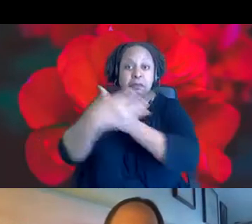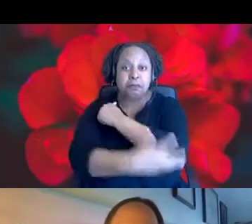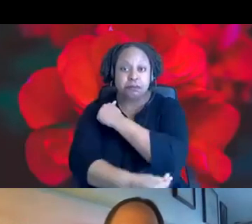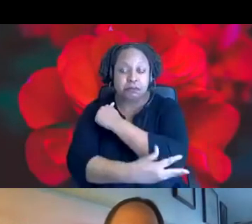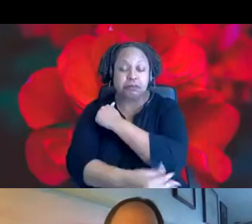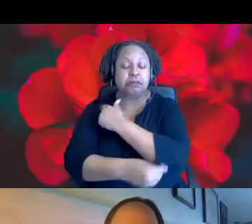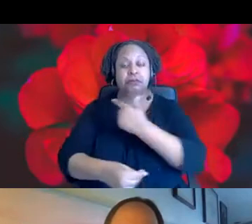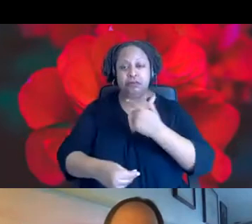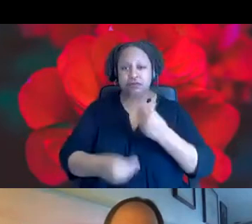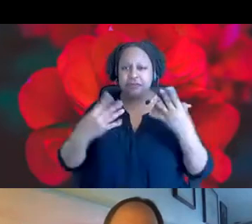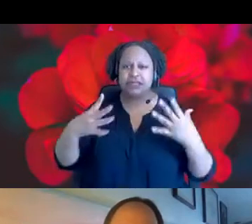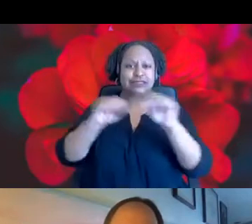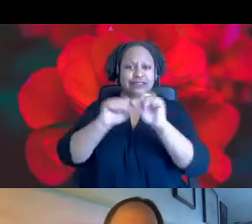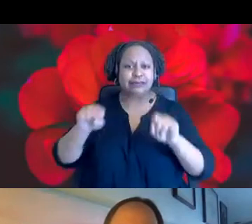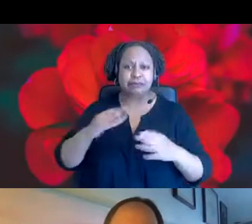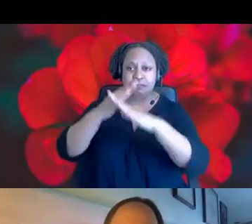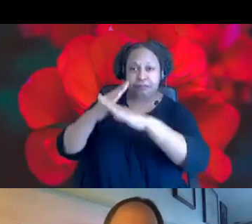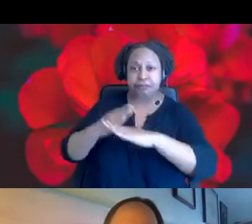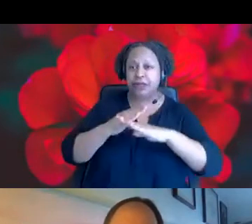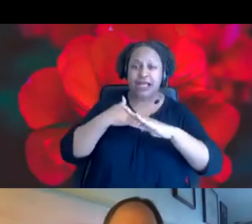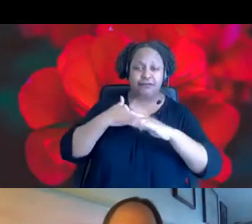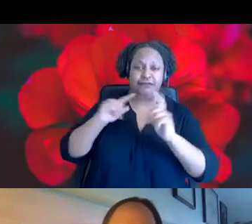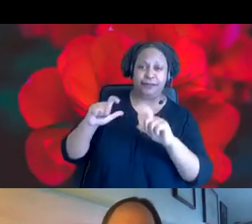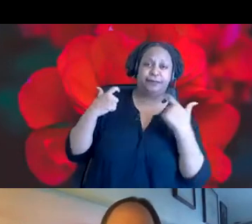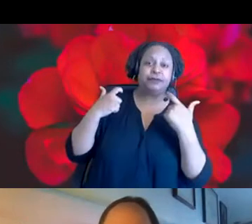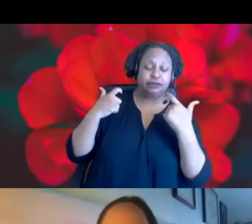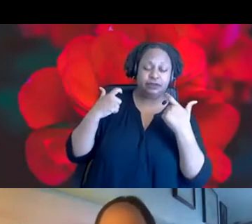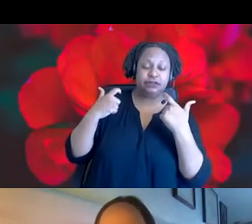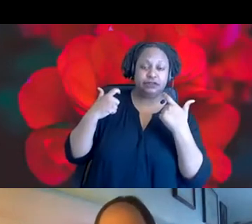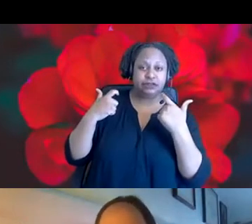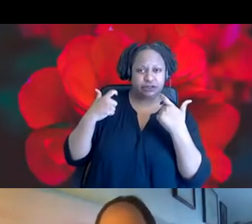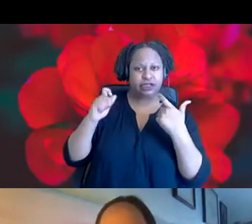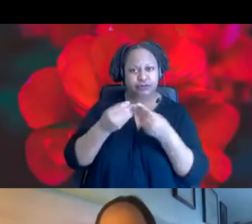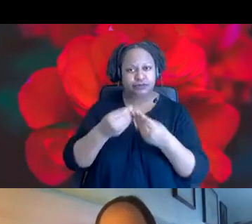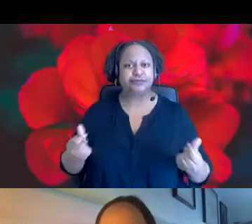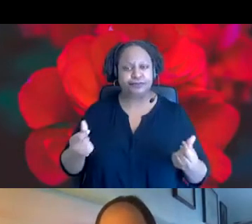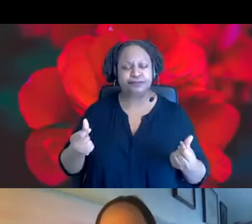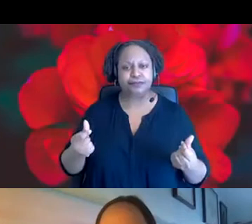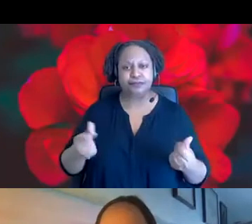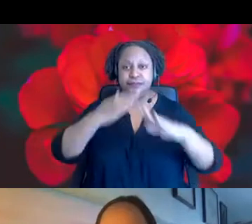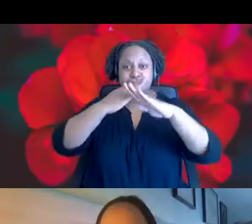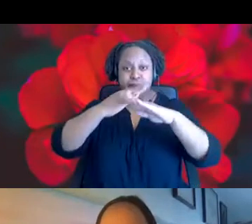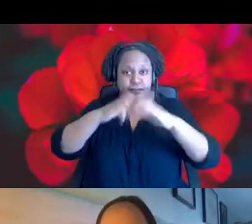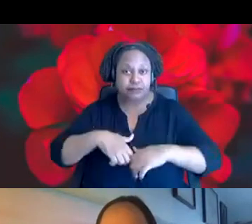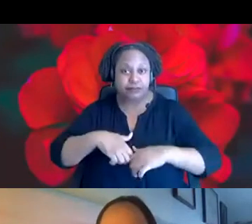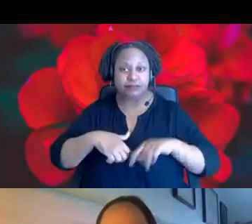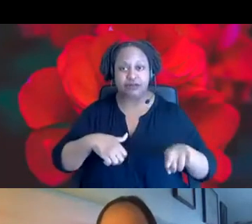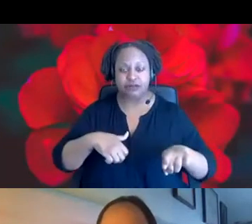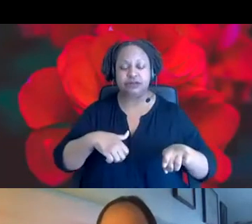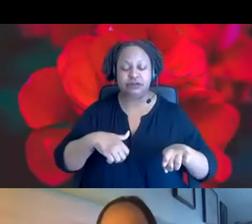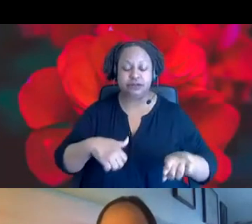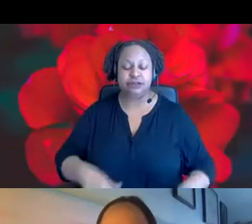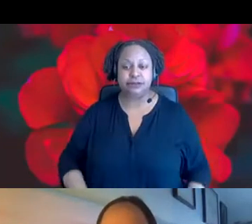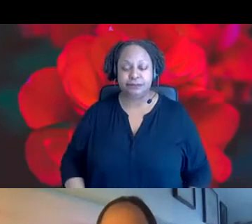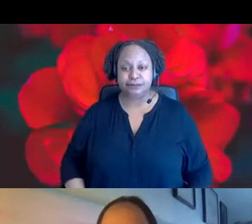all these systemic barriers that have to be addressed and that have to be crushed down.